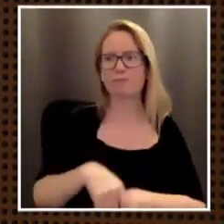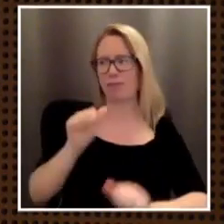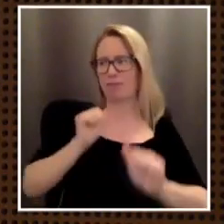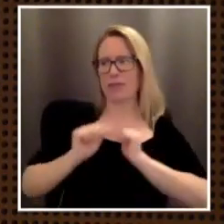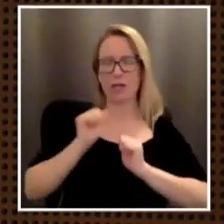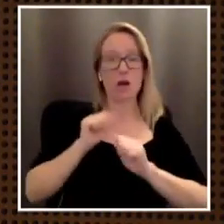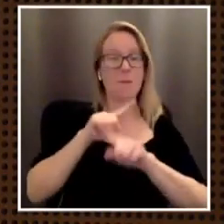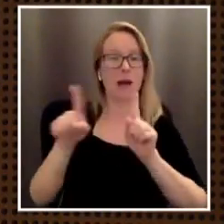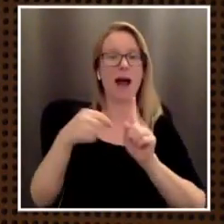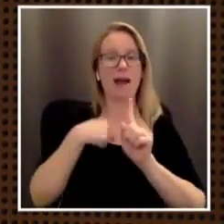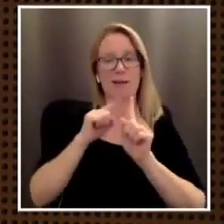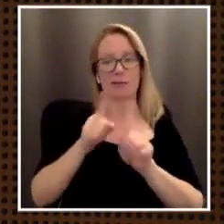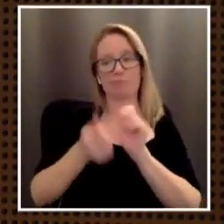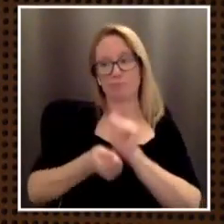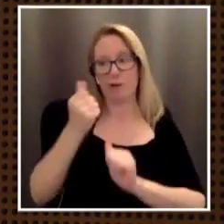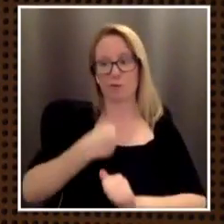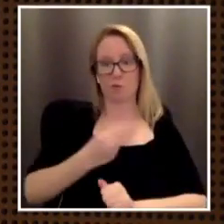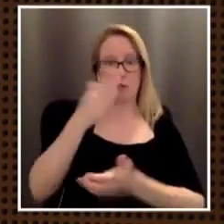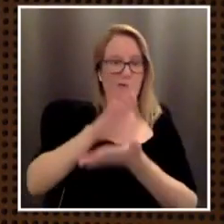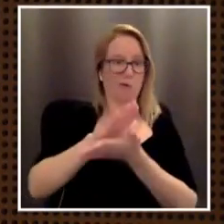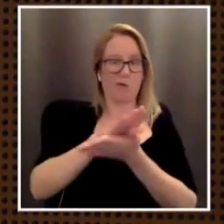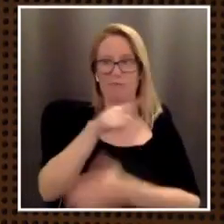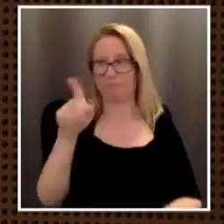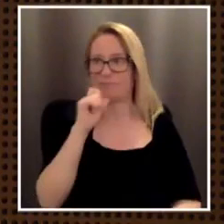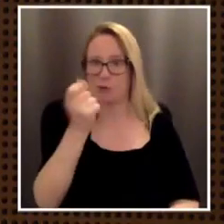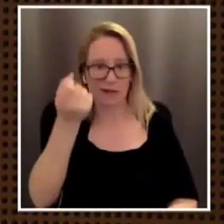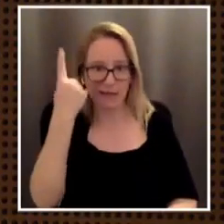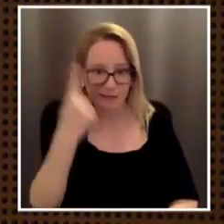go to a predominantly white school and they don't get it.